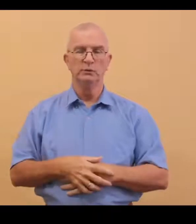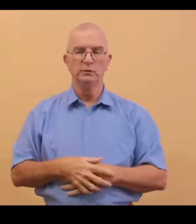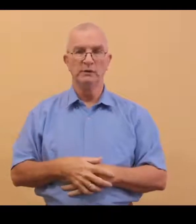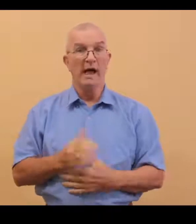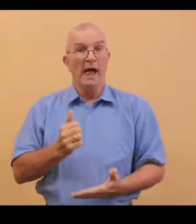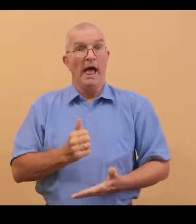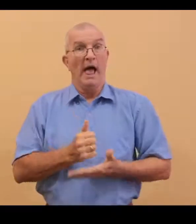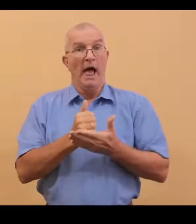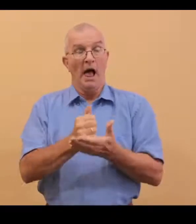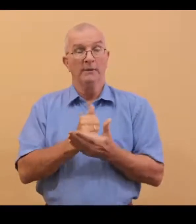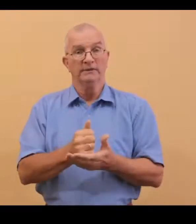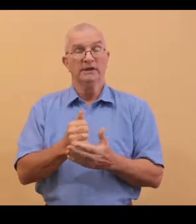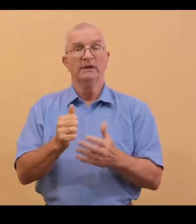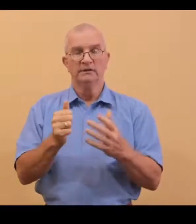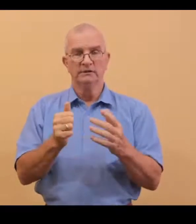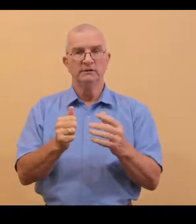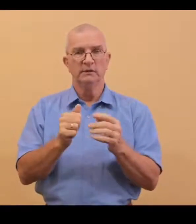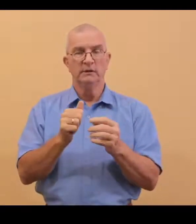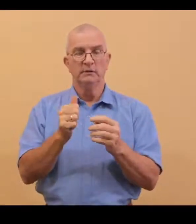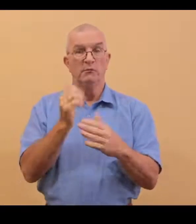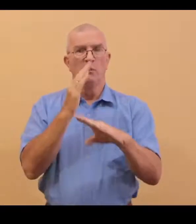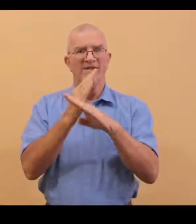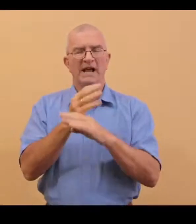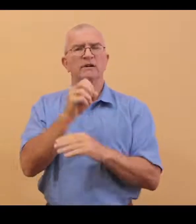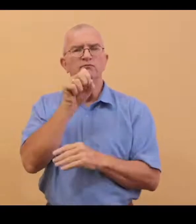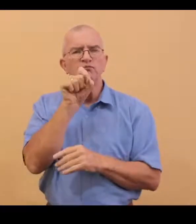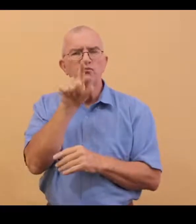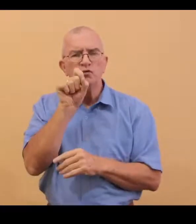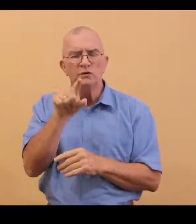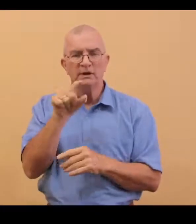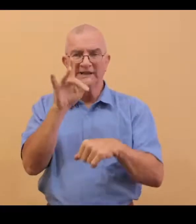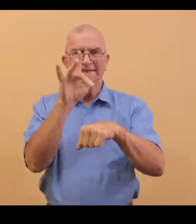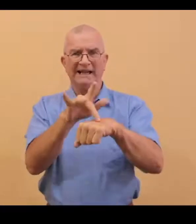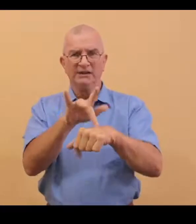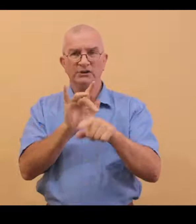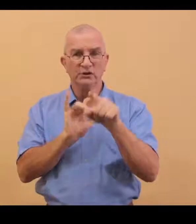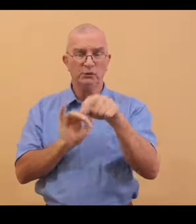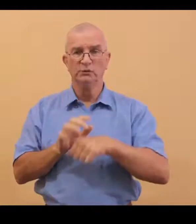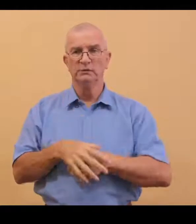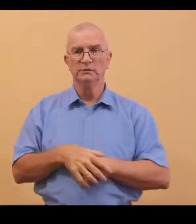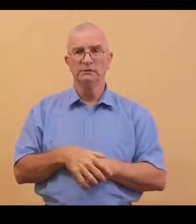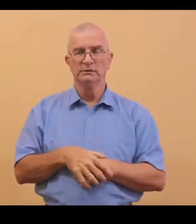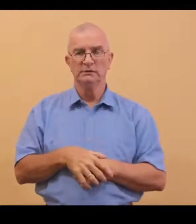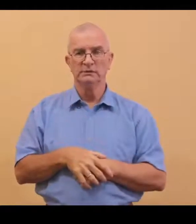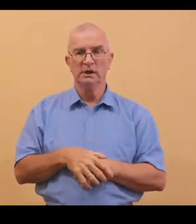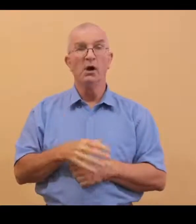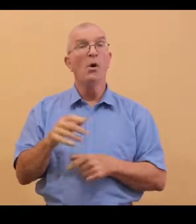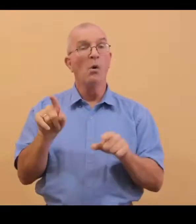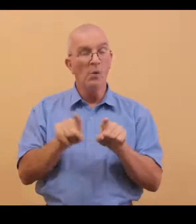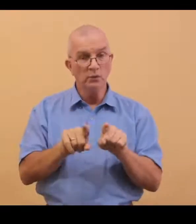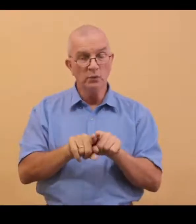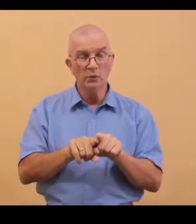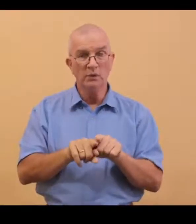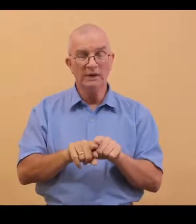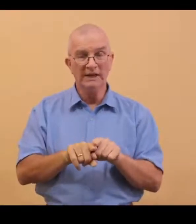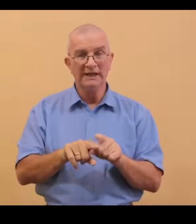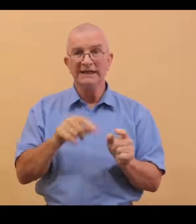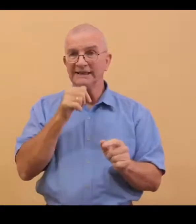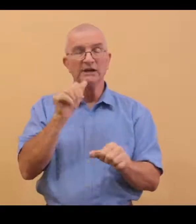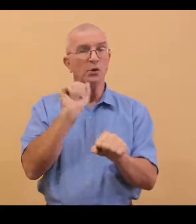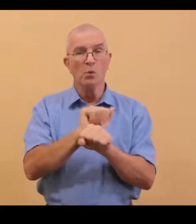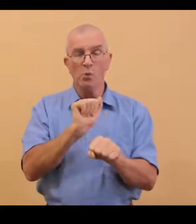helps to prevent those tiny droplets from infecting you and those around. Further, it does not work